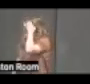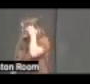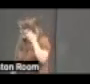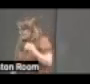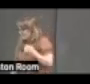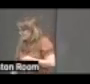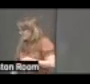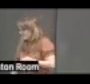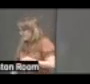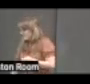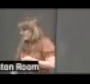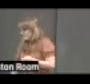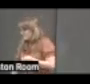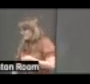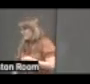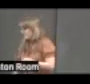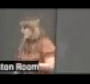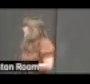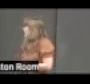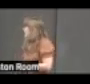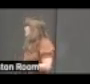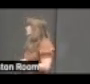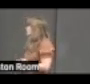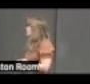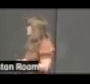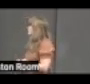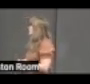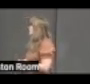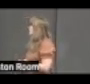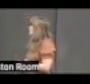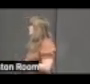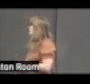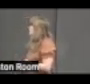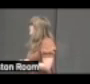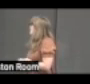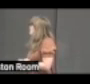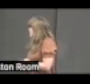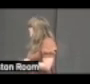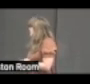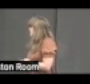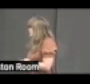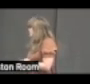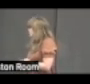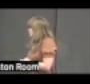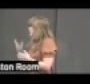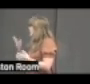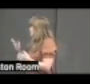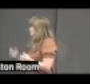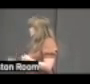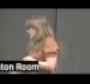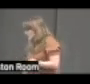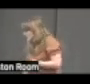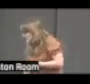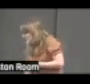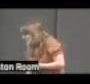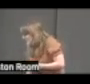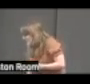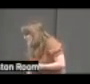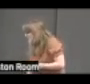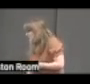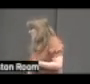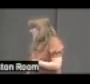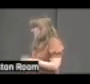able to keep them from extinction at our current success rate. But a recent, and